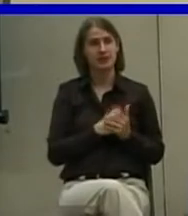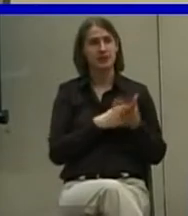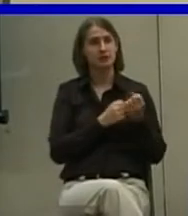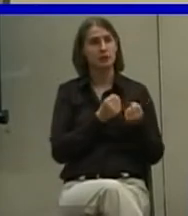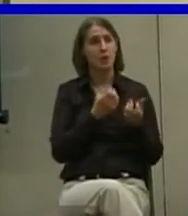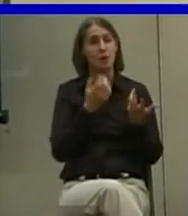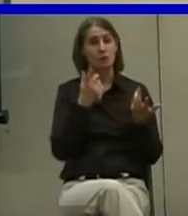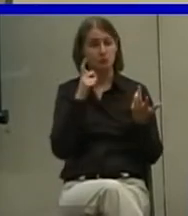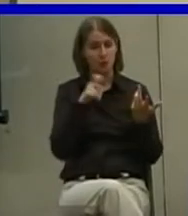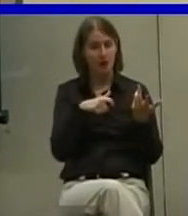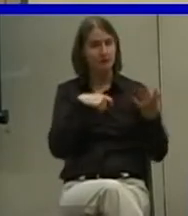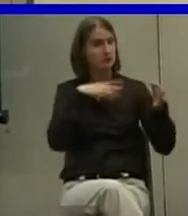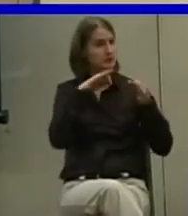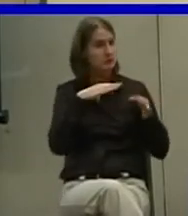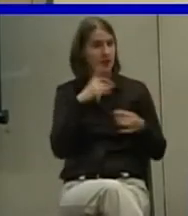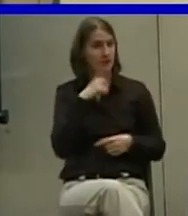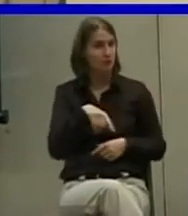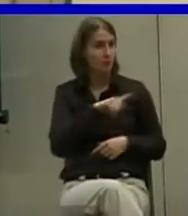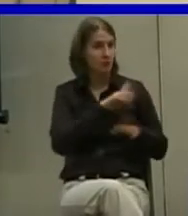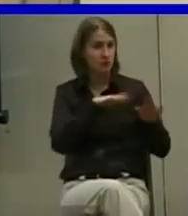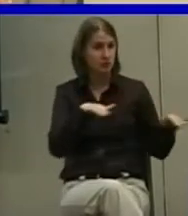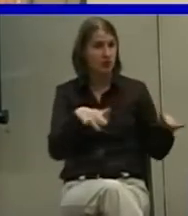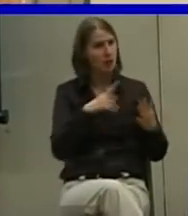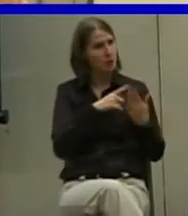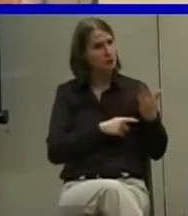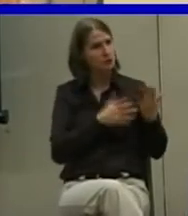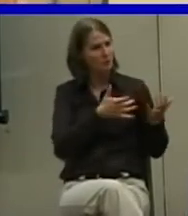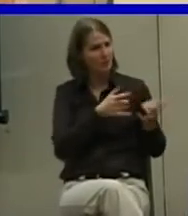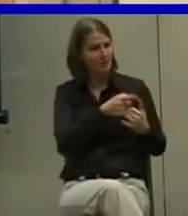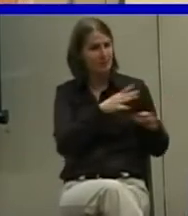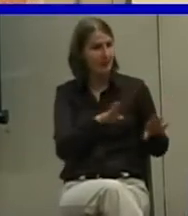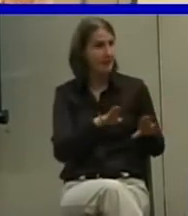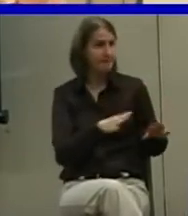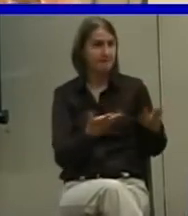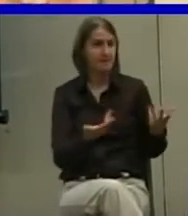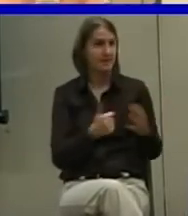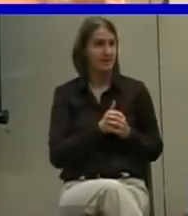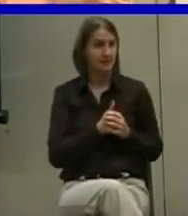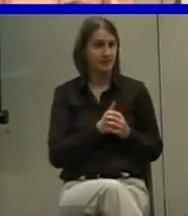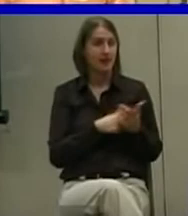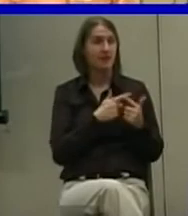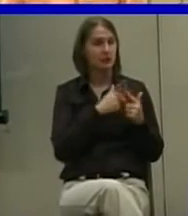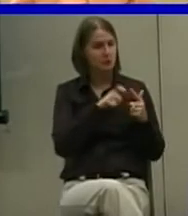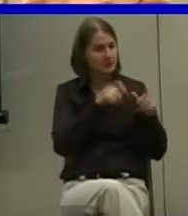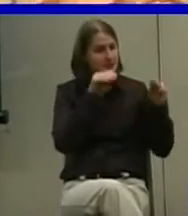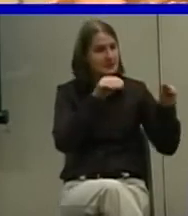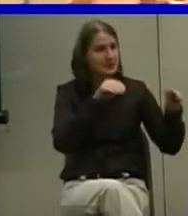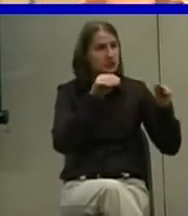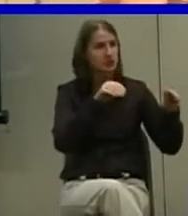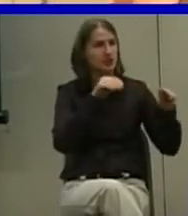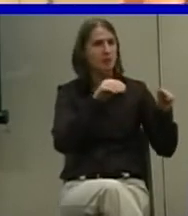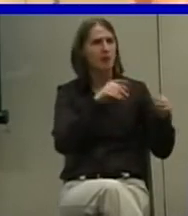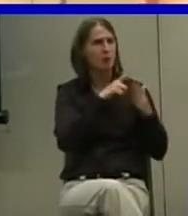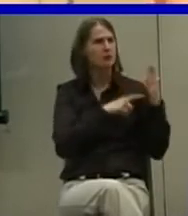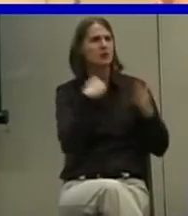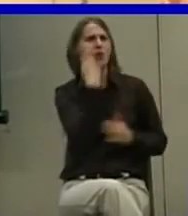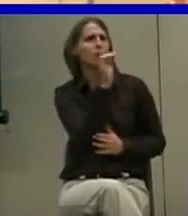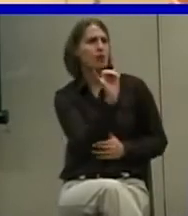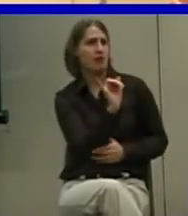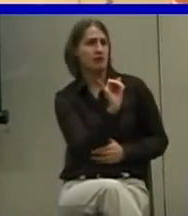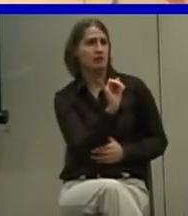your classroom or your school. What do you want them to do? And then teach them. What do those things look